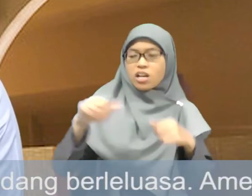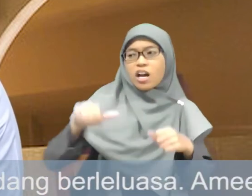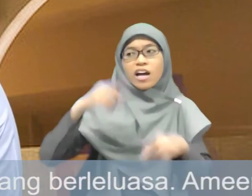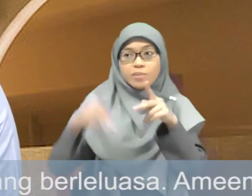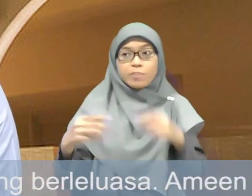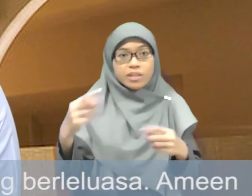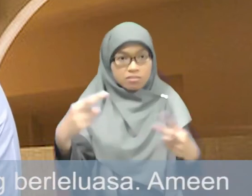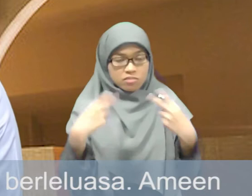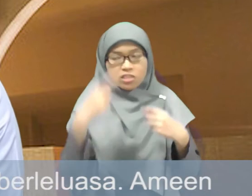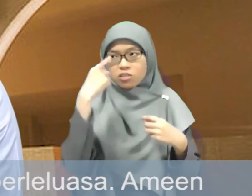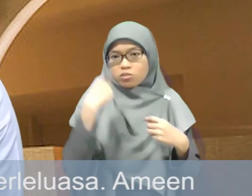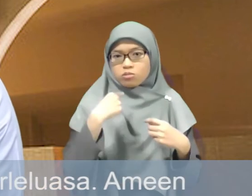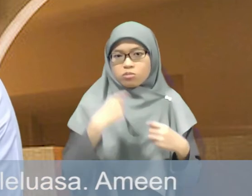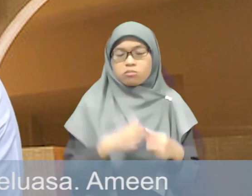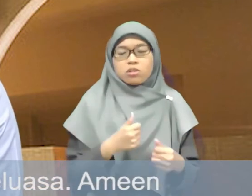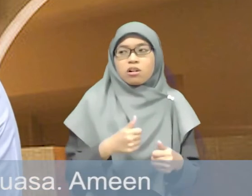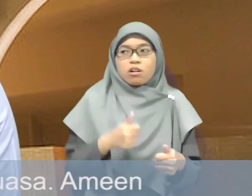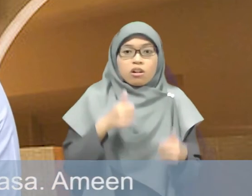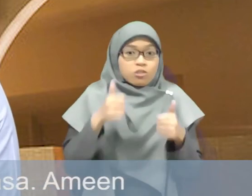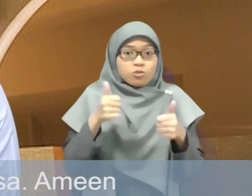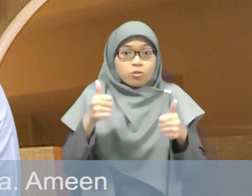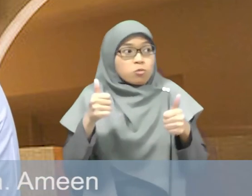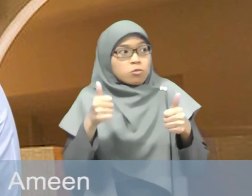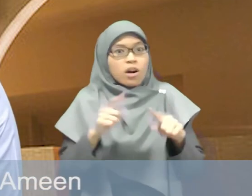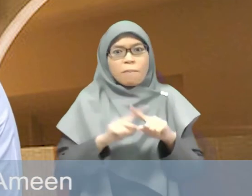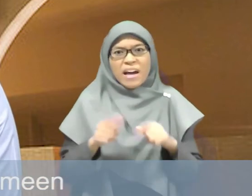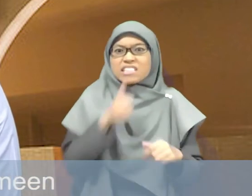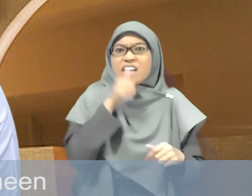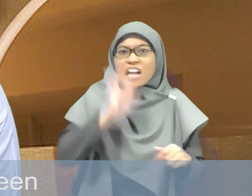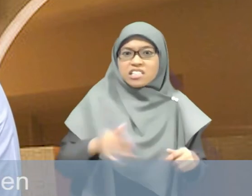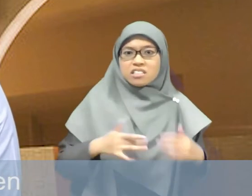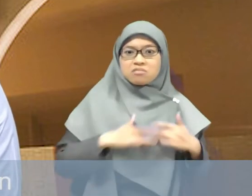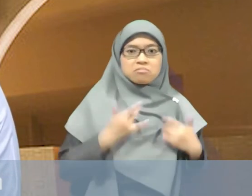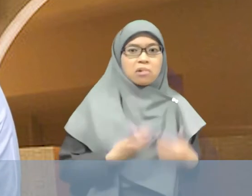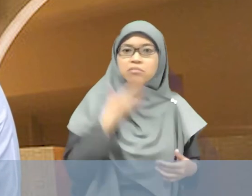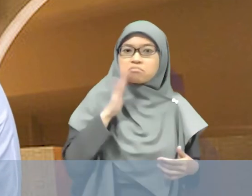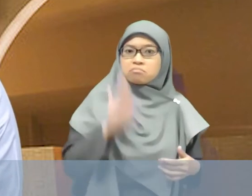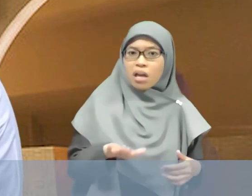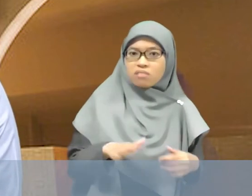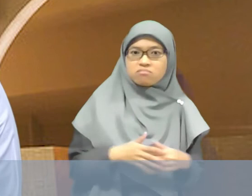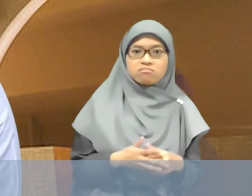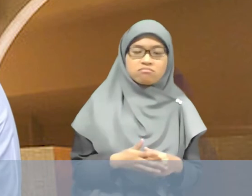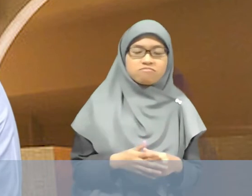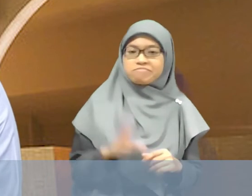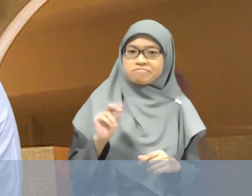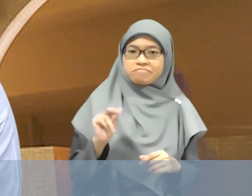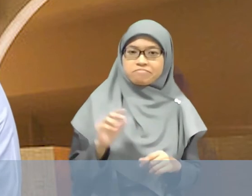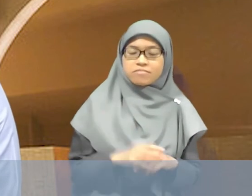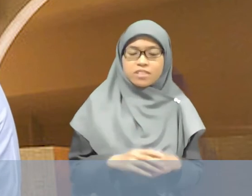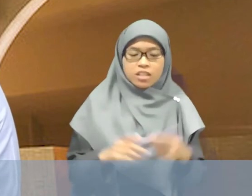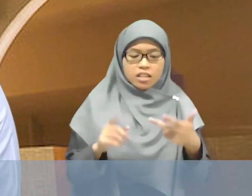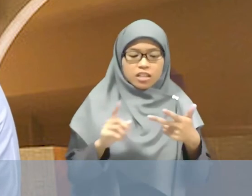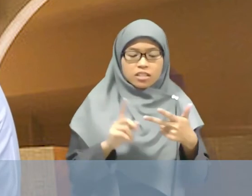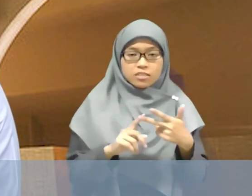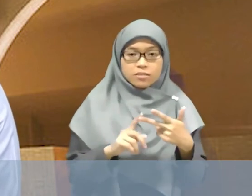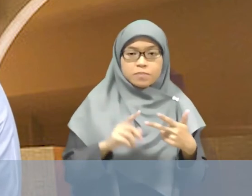check your intention, check your niyyah. Ask yourself before performing an action, is it for the sake of Allah subhanahu wa ta'ala or is it for